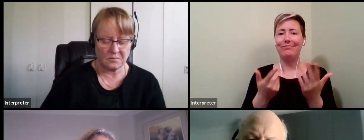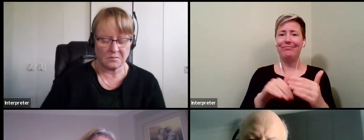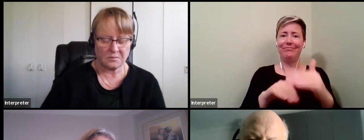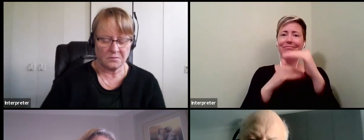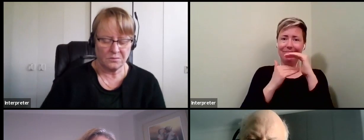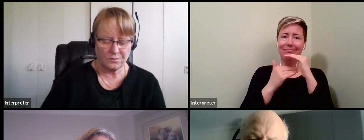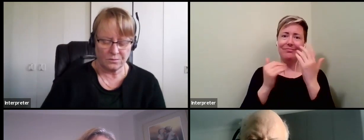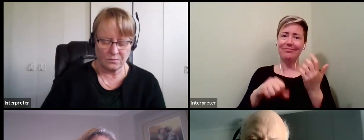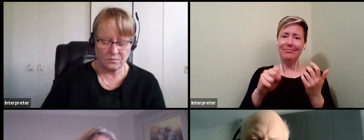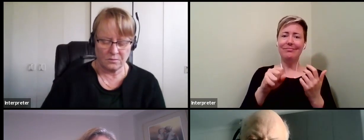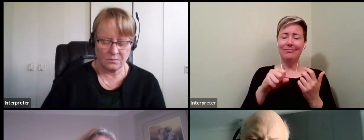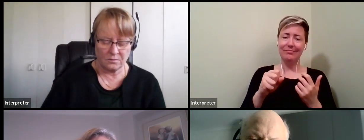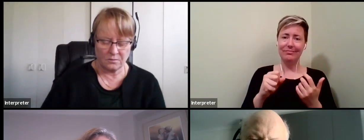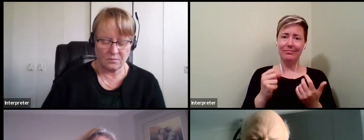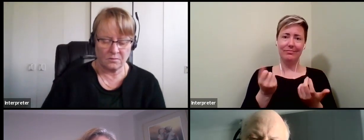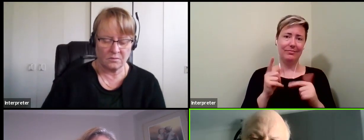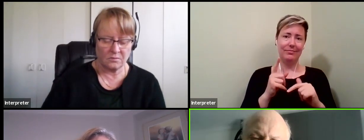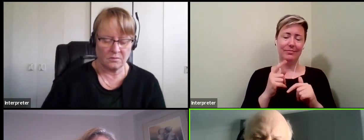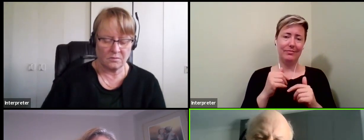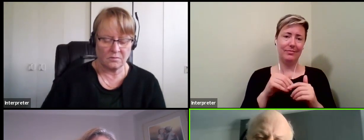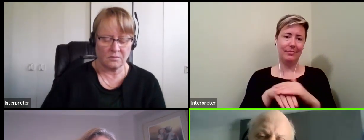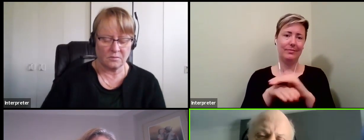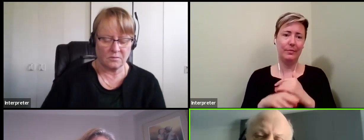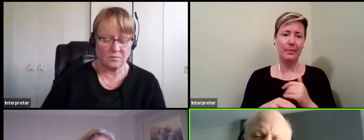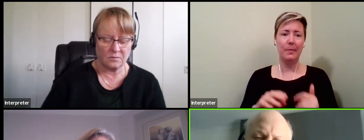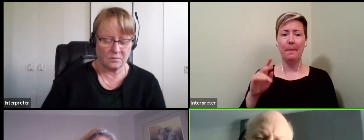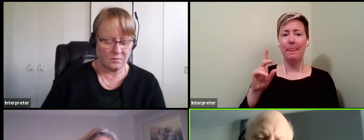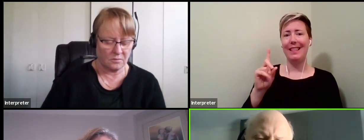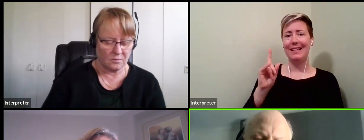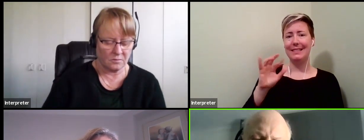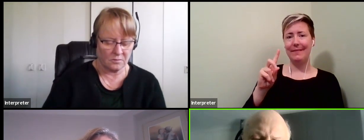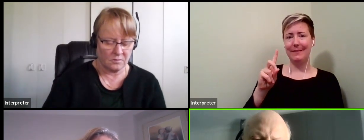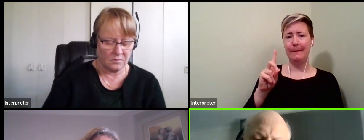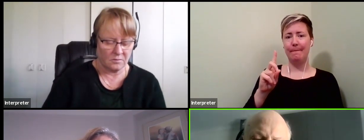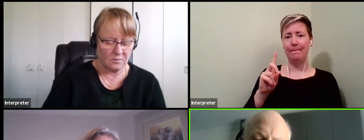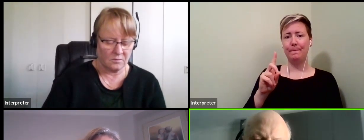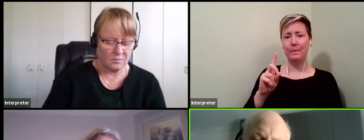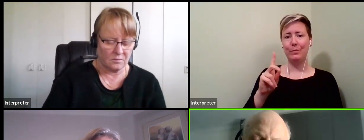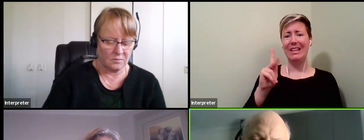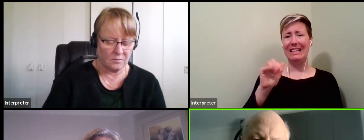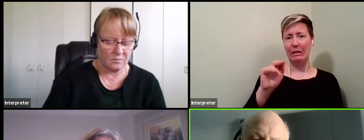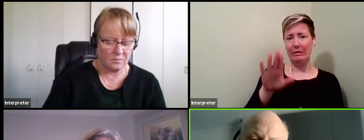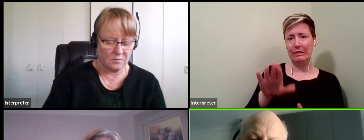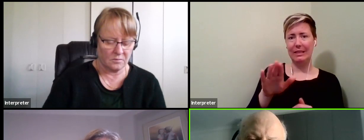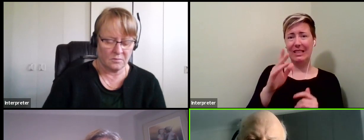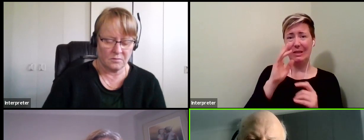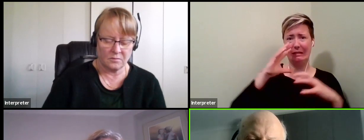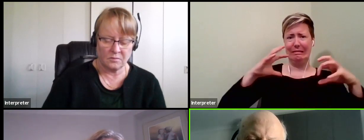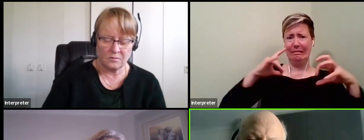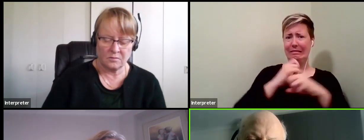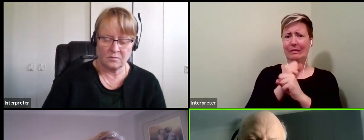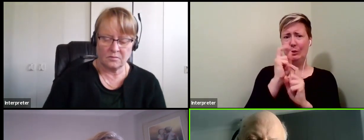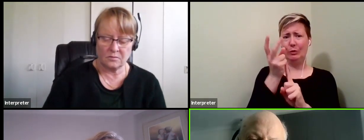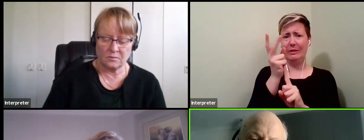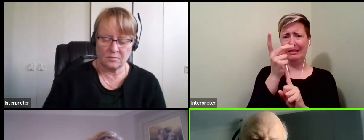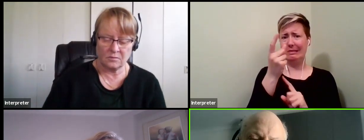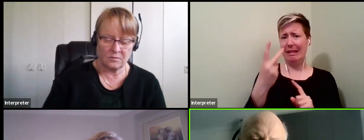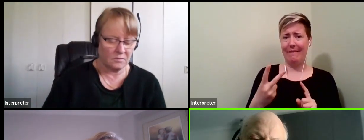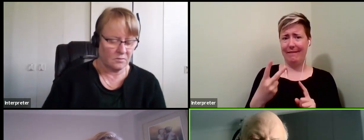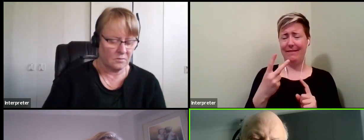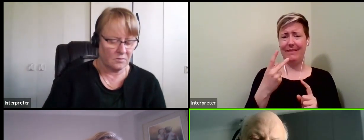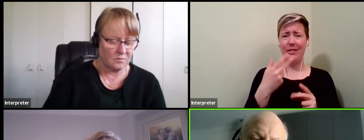to computers. No, Karen, it's David. We're going to do this in about 2.5 minutes because we're short on time,